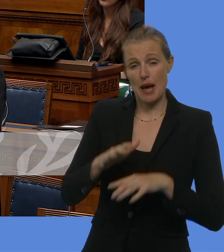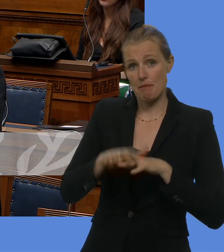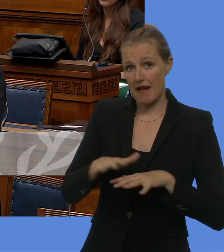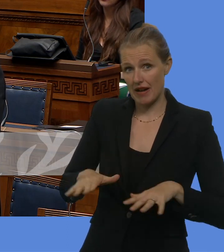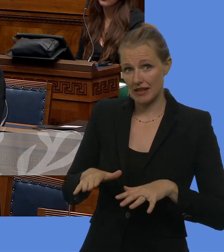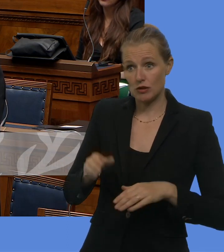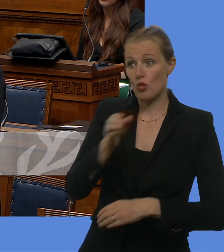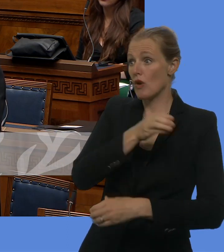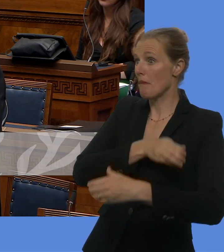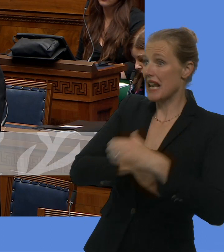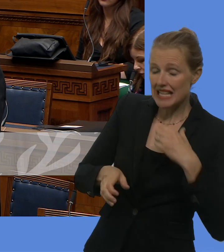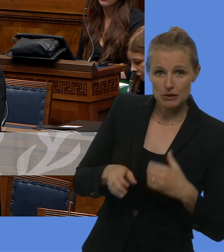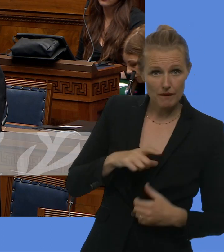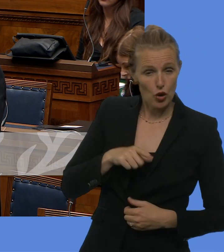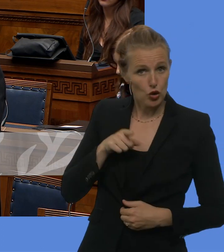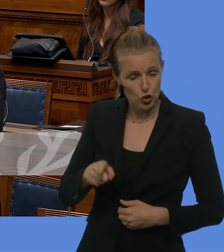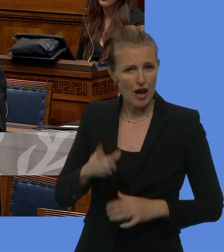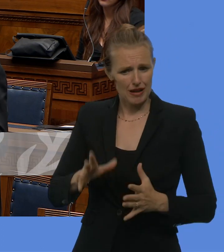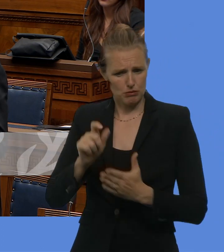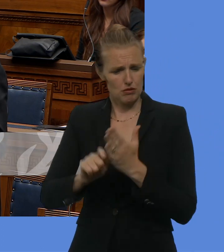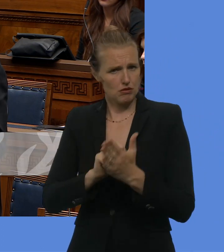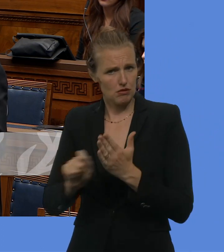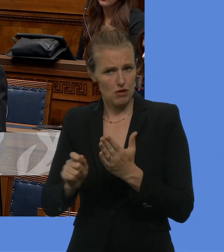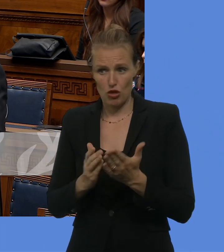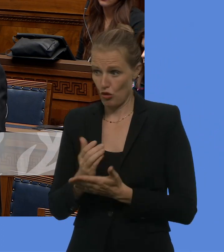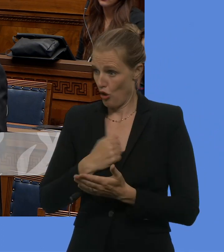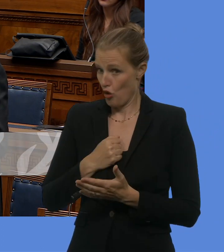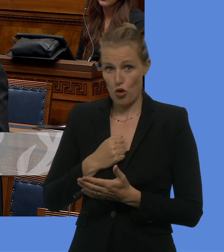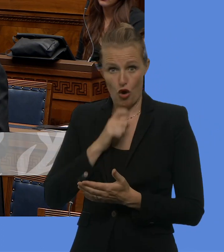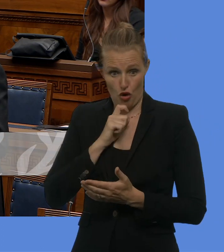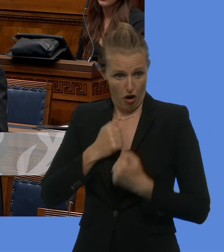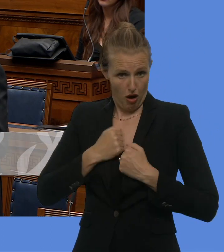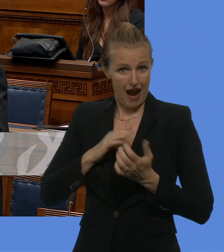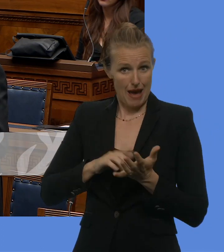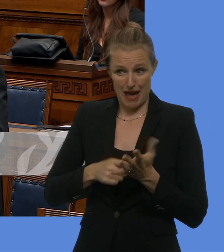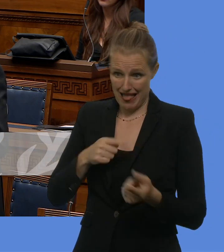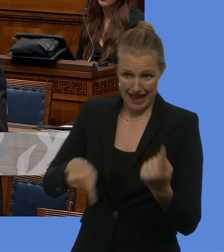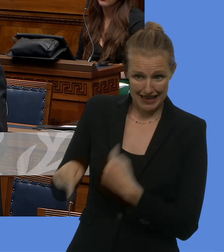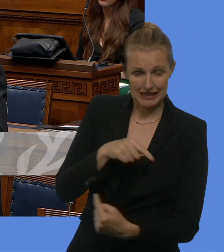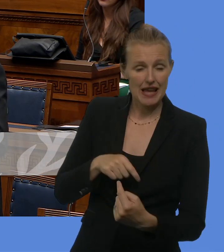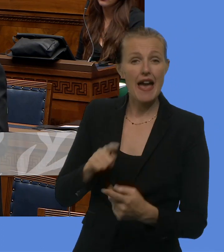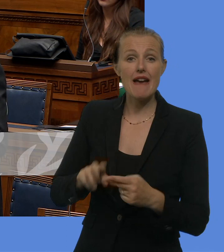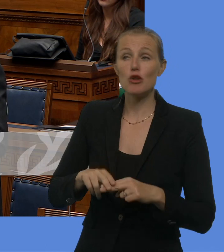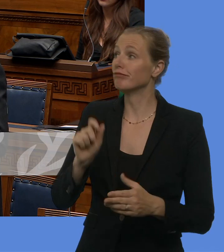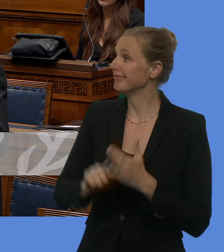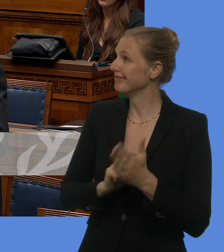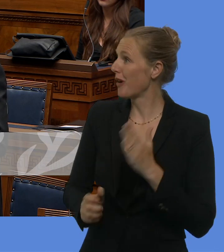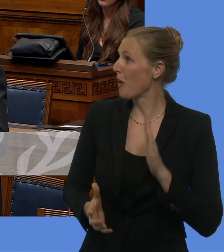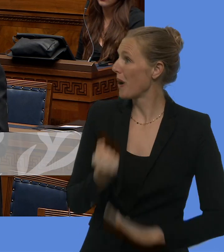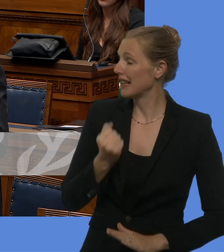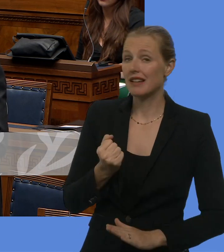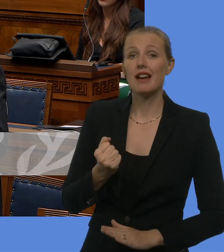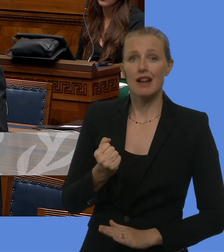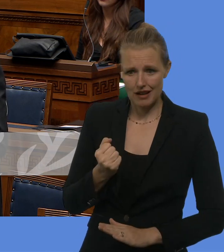will have to be elected specifically and uniquely via the members of this chamber. Will you commit that if that happens, first of all, is there